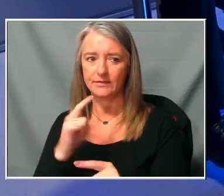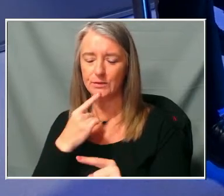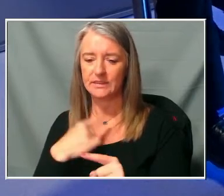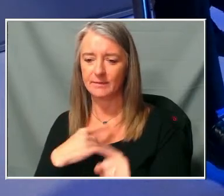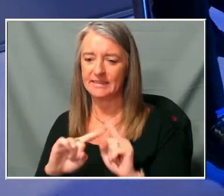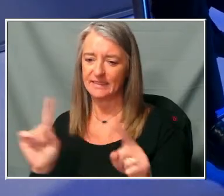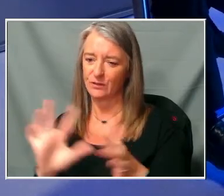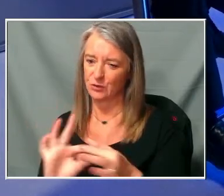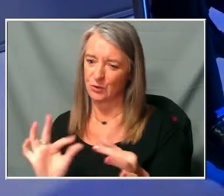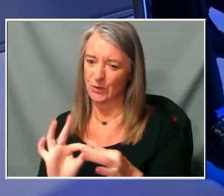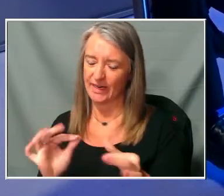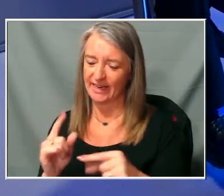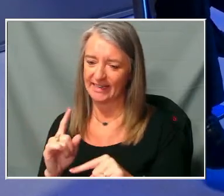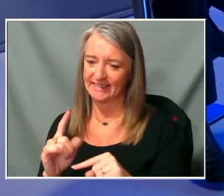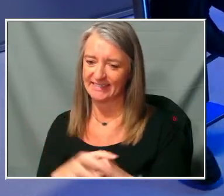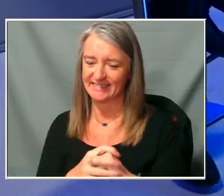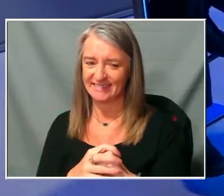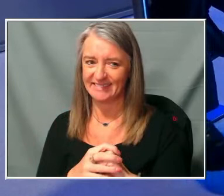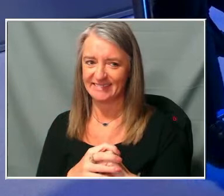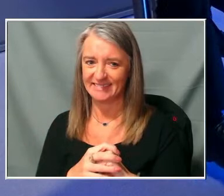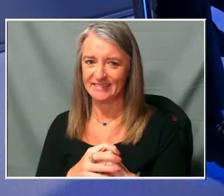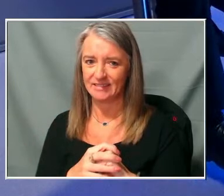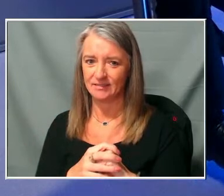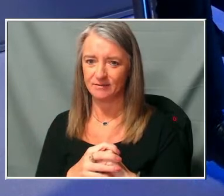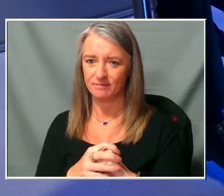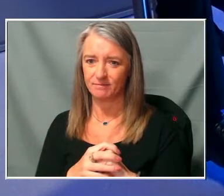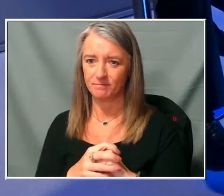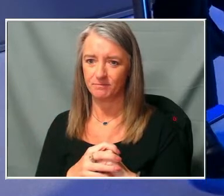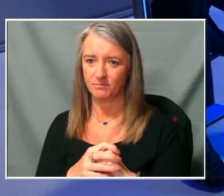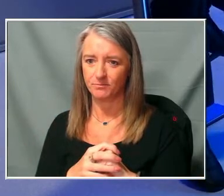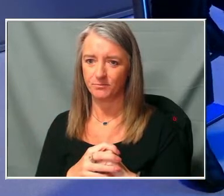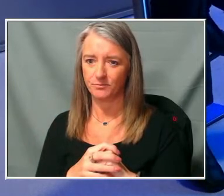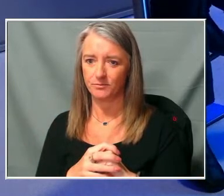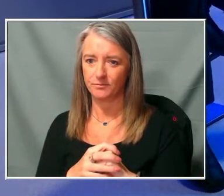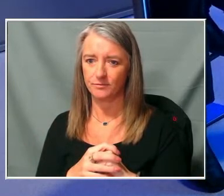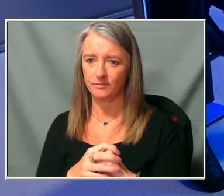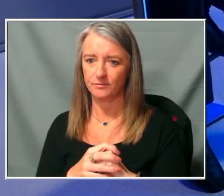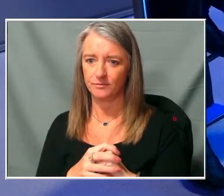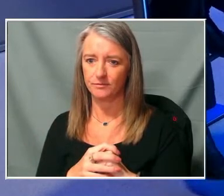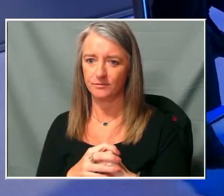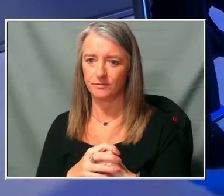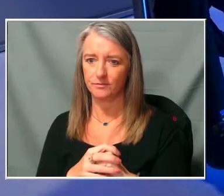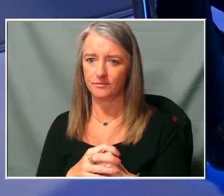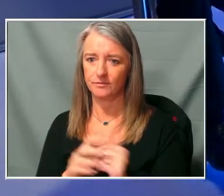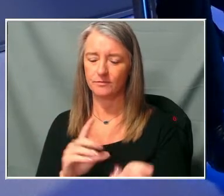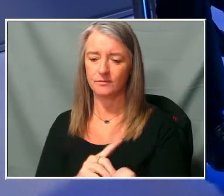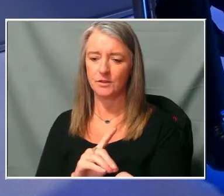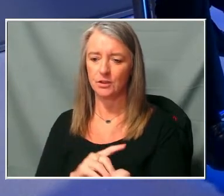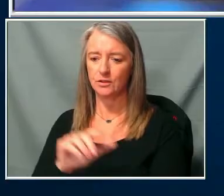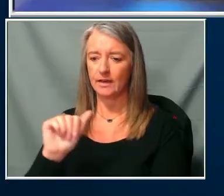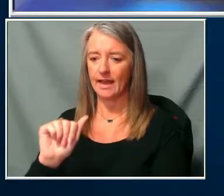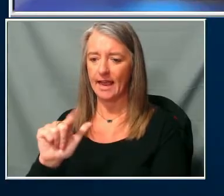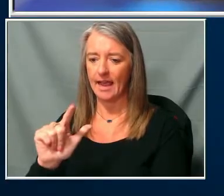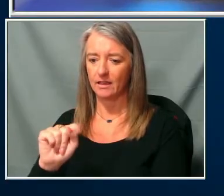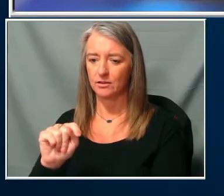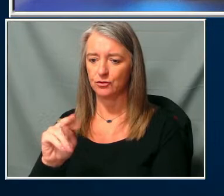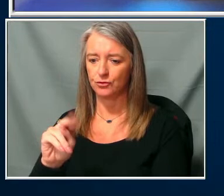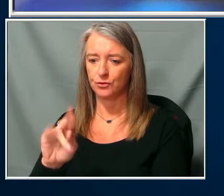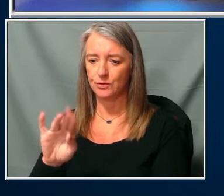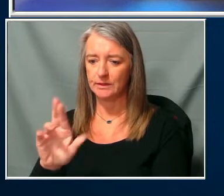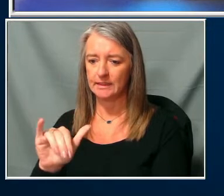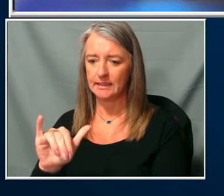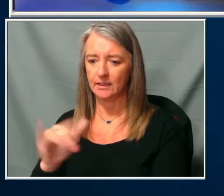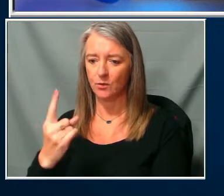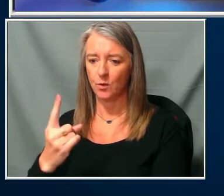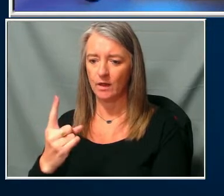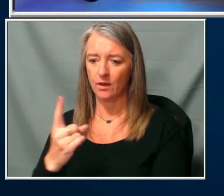Yeah, she has a very much different. I want to get to final thoughts here in just a second, but question for you, Dr. Alatruni. One of our listeners, viewers,